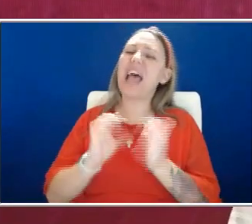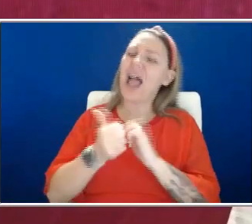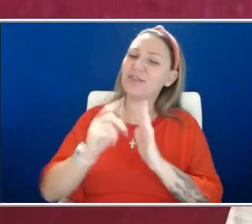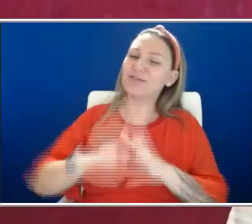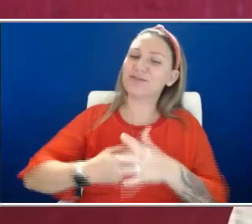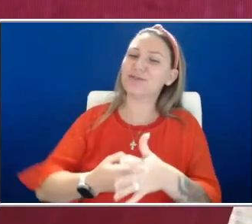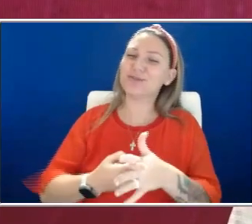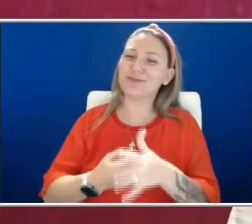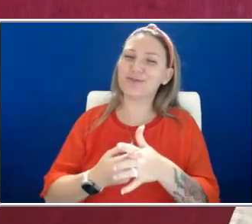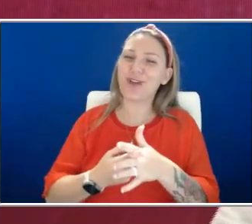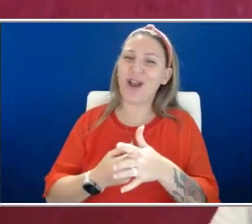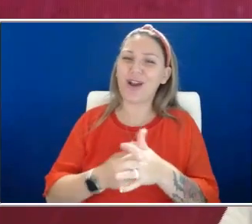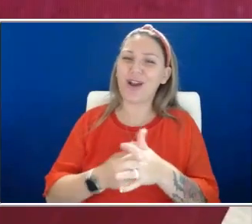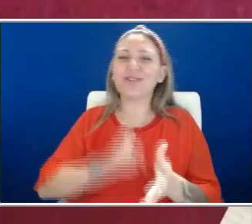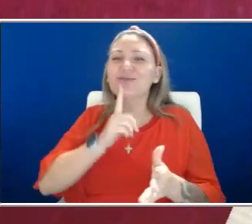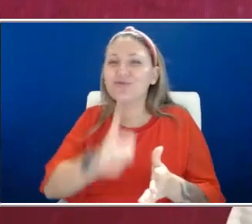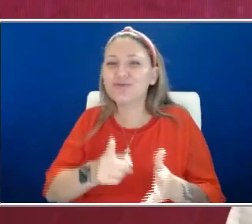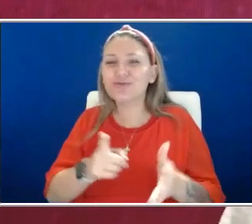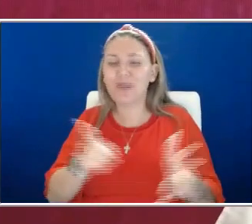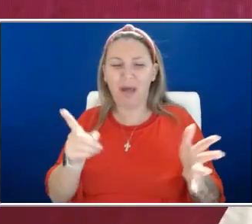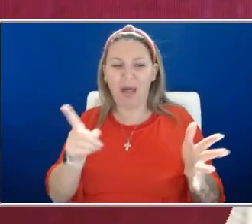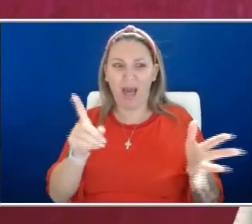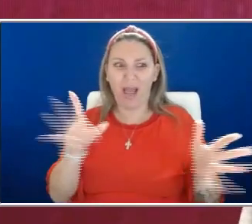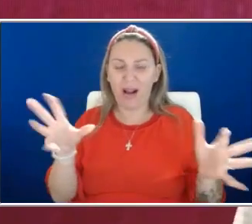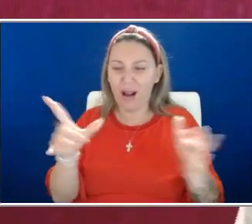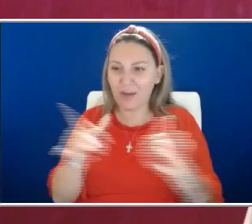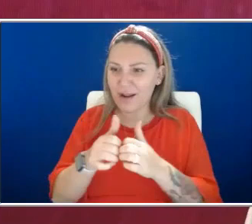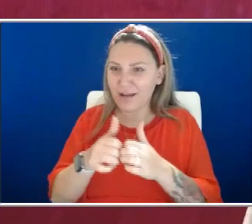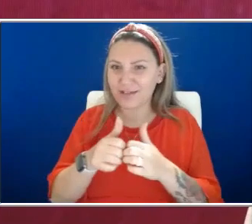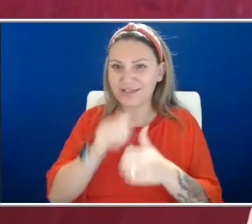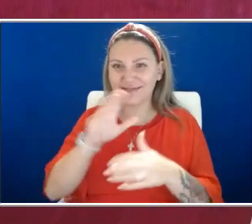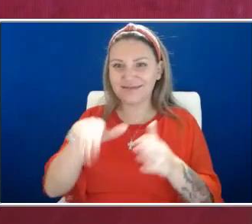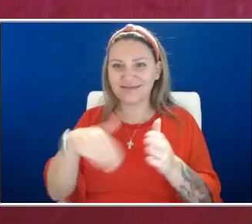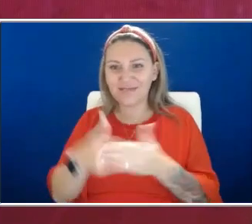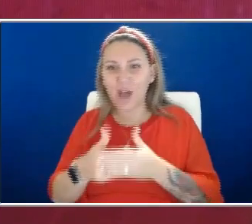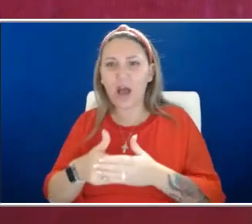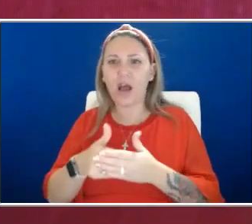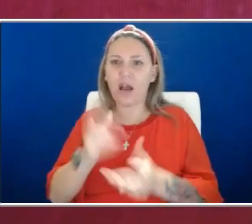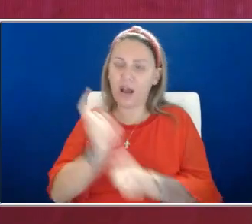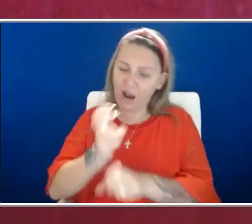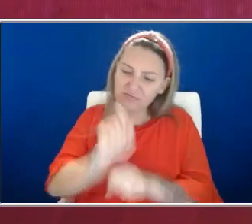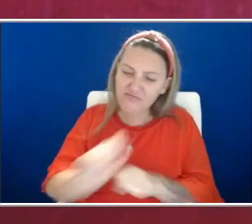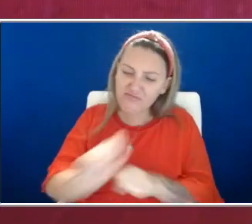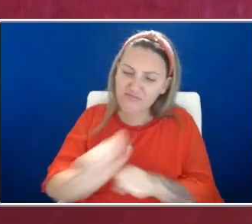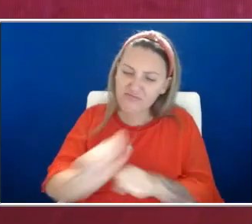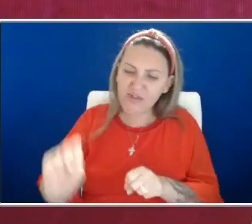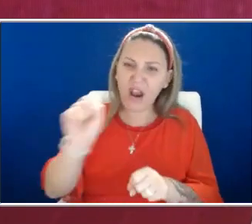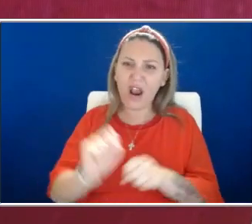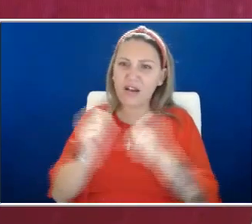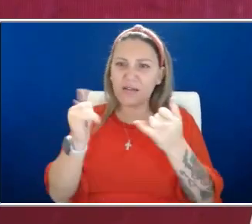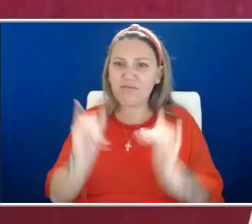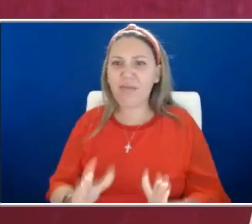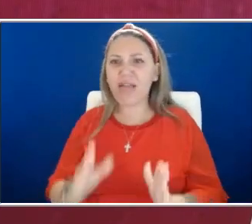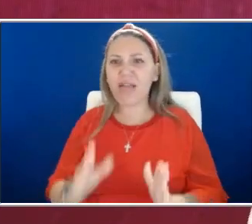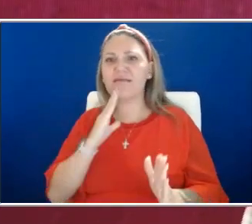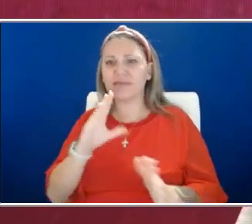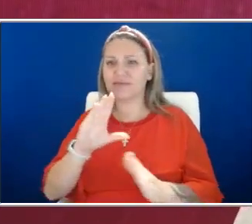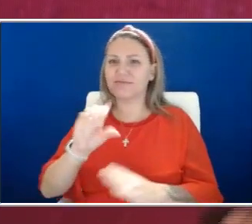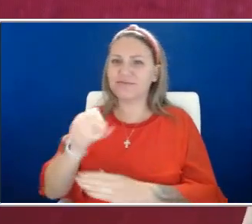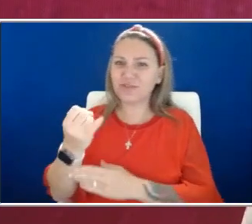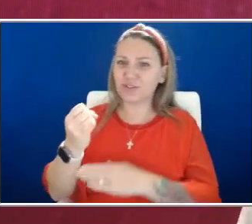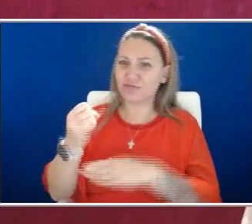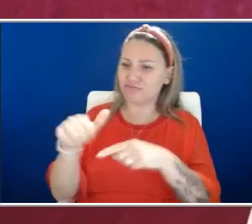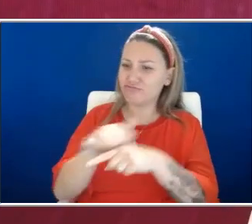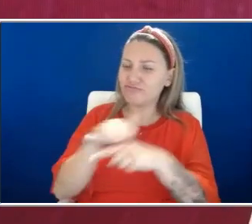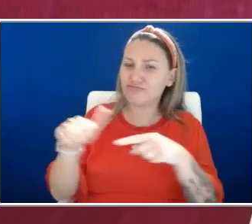a true culmination of all the blood, sweat, and tears those players put out up in St. Joe's at training camp. Everybody's